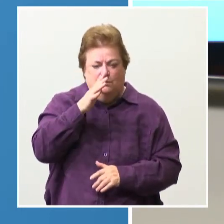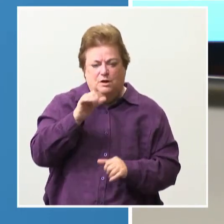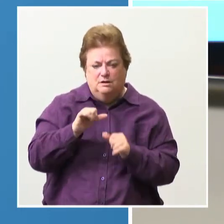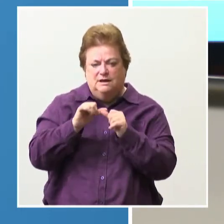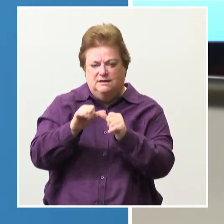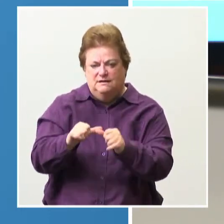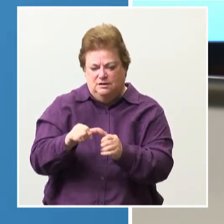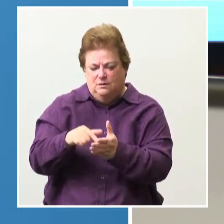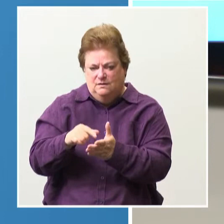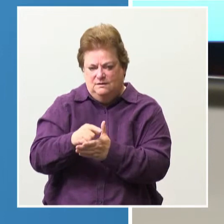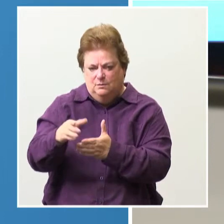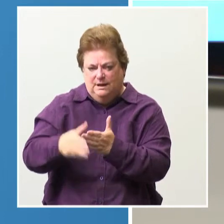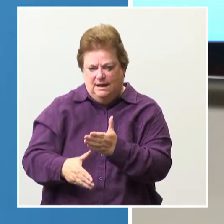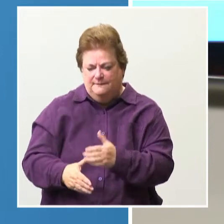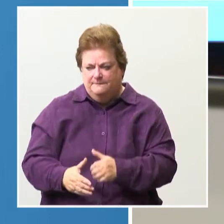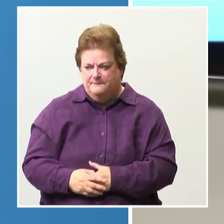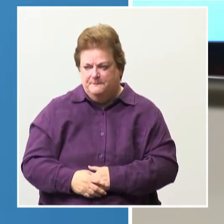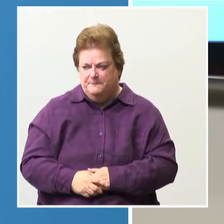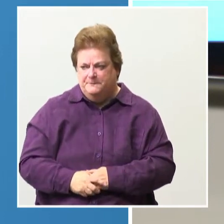throughout this weekend.